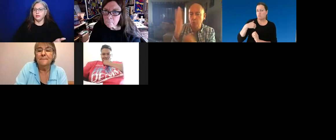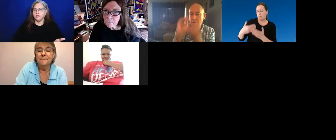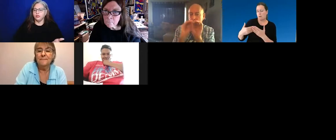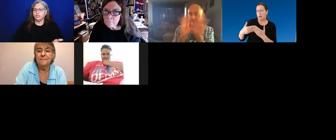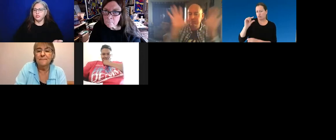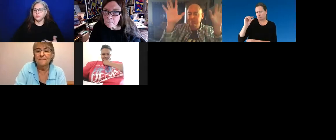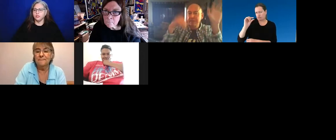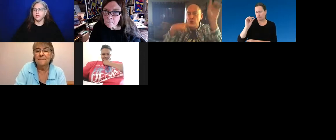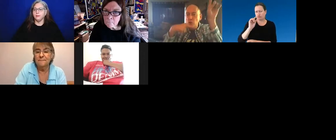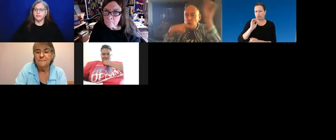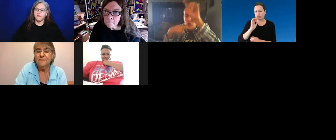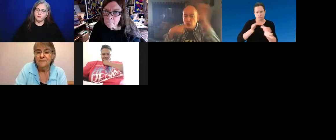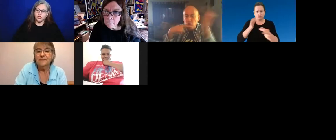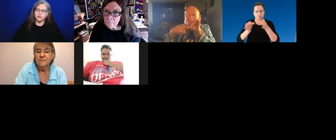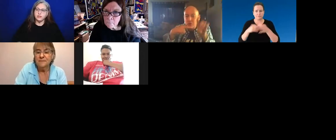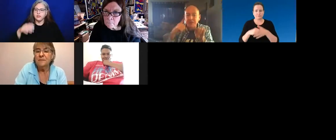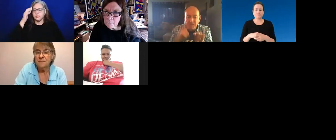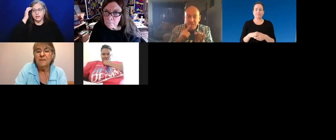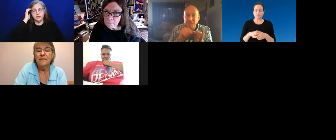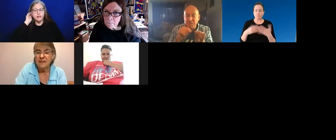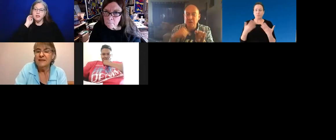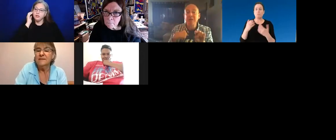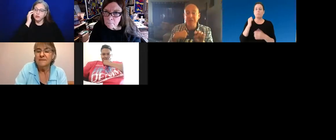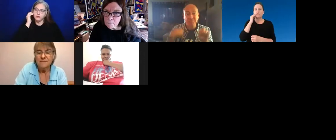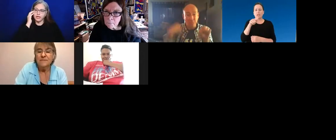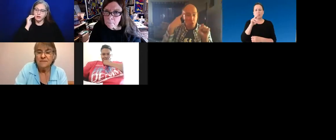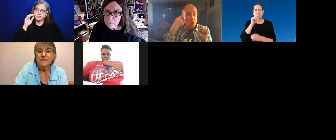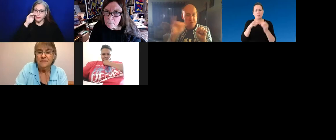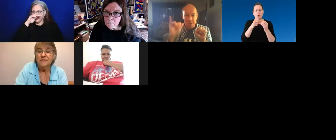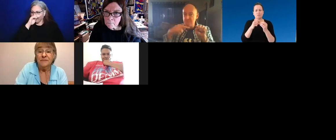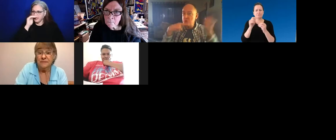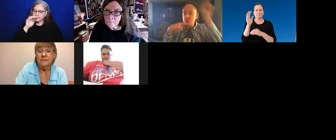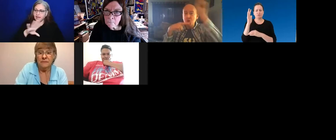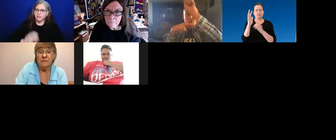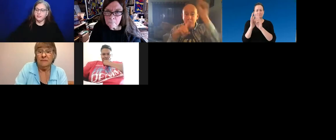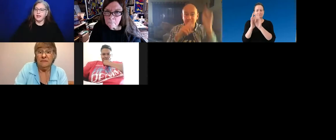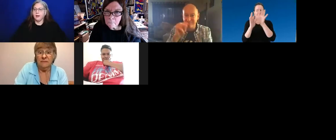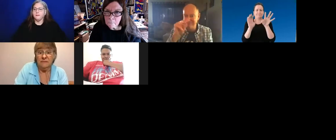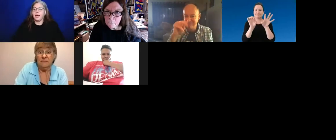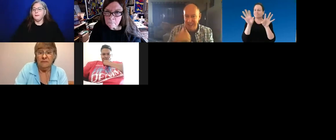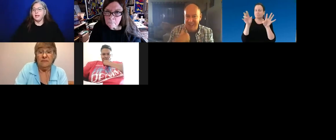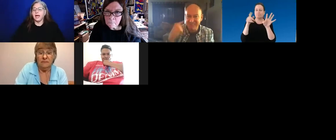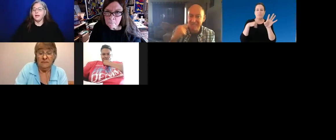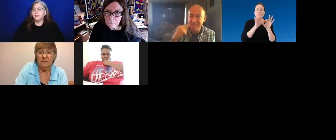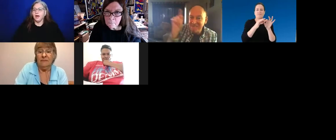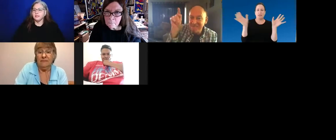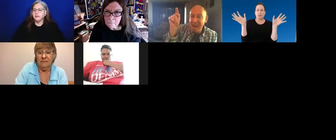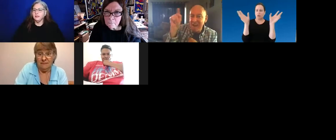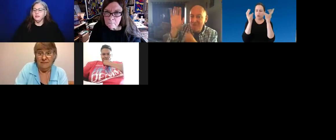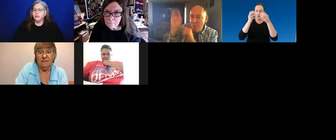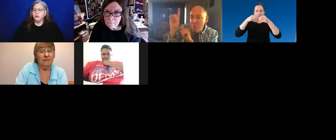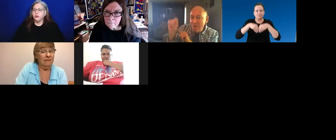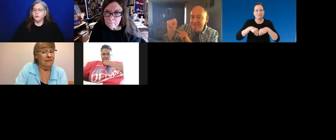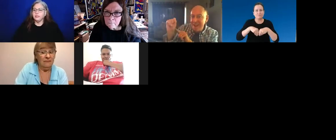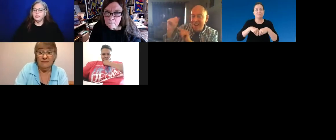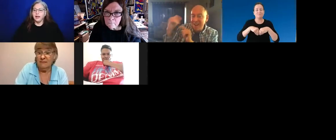on, you know, Sheila was talking about the family tree and, you know, that there are some deafness that have happened. And I thought,